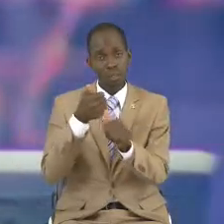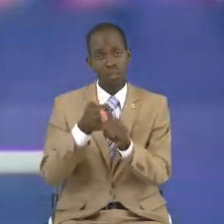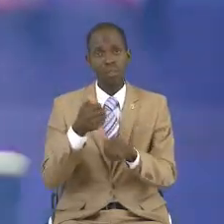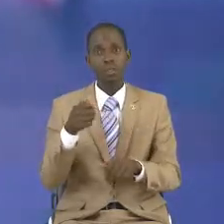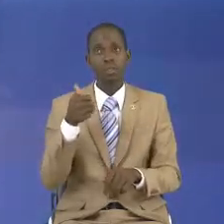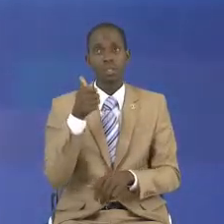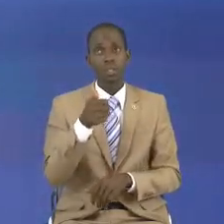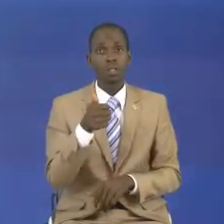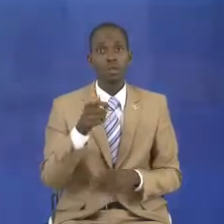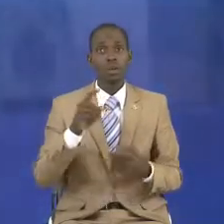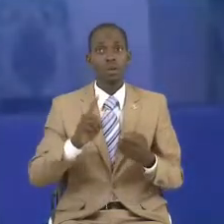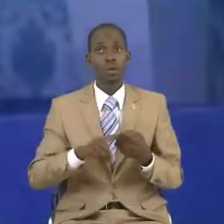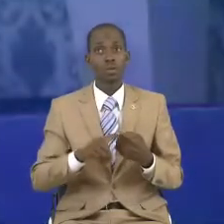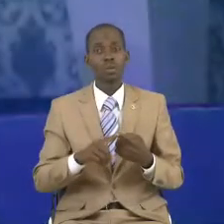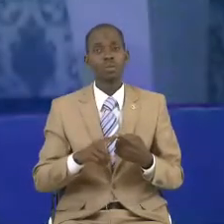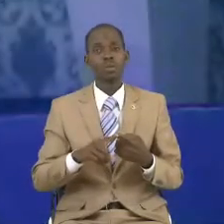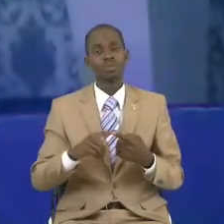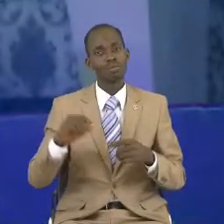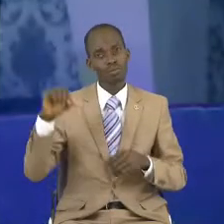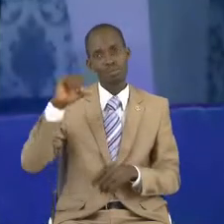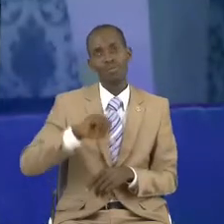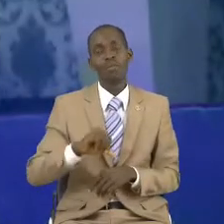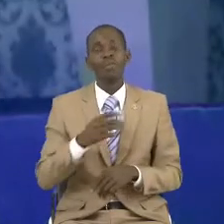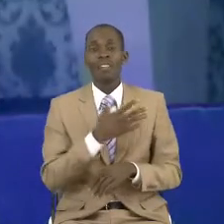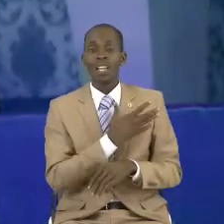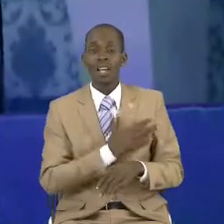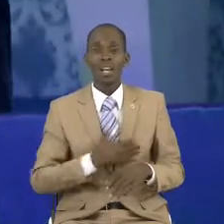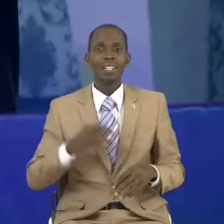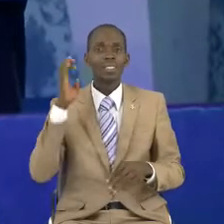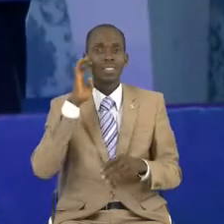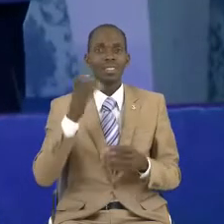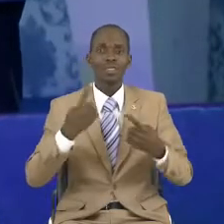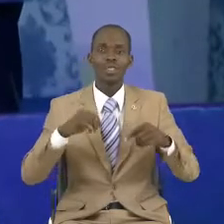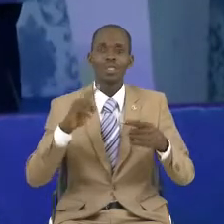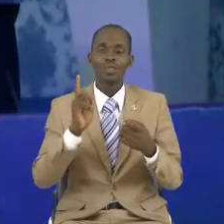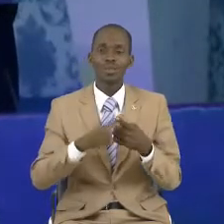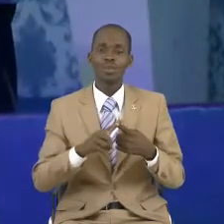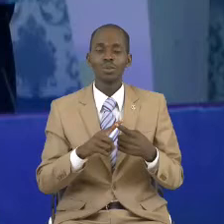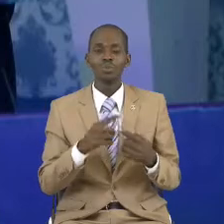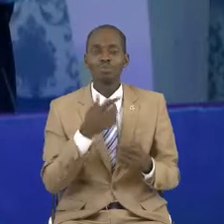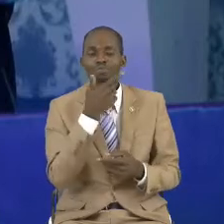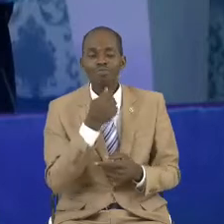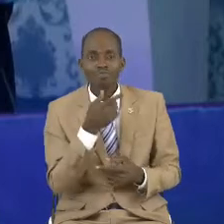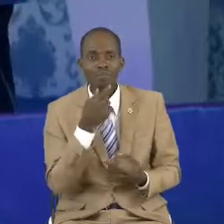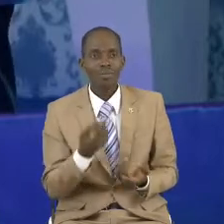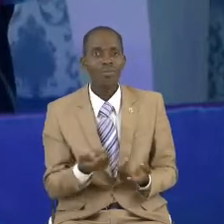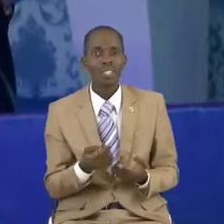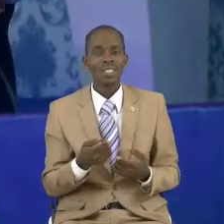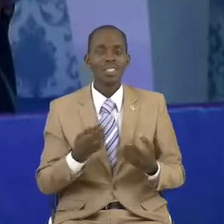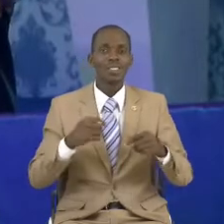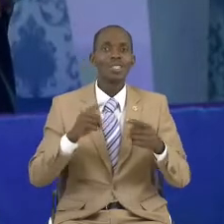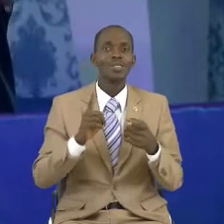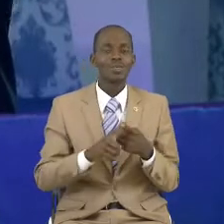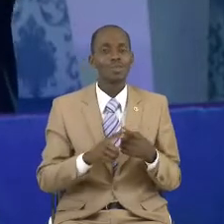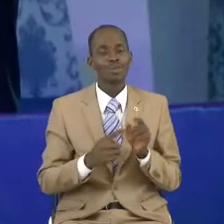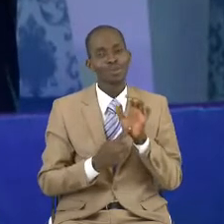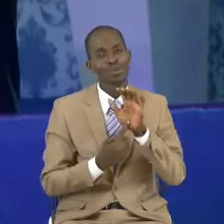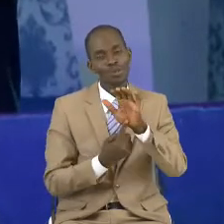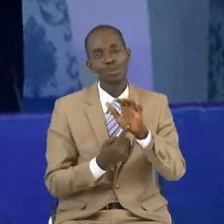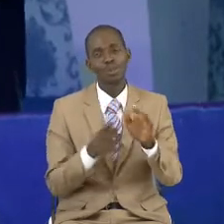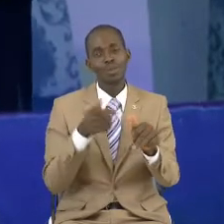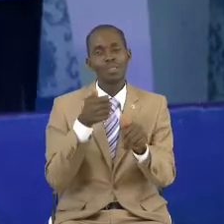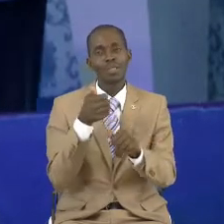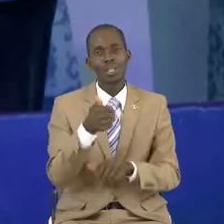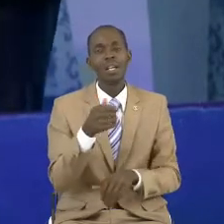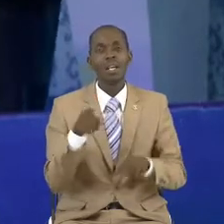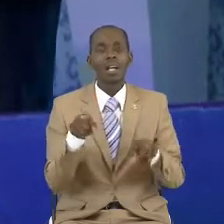make faith and he tries to pretend it tries to act like a good man and he